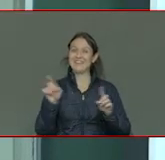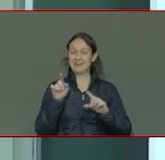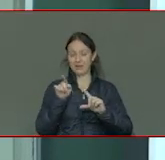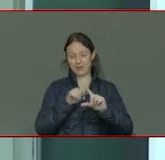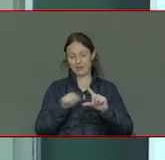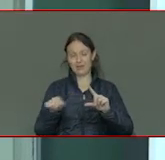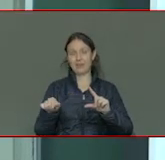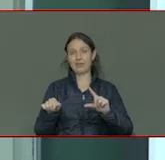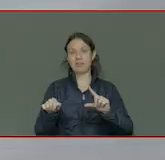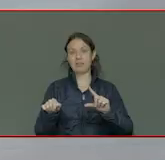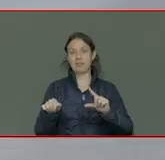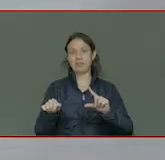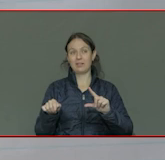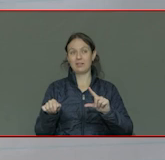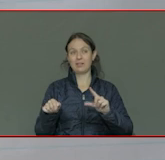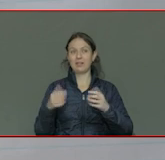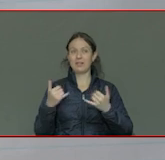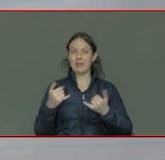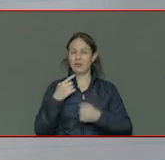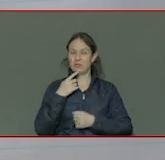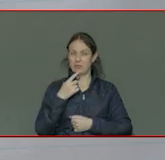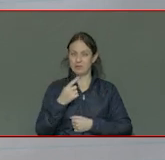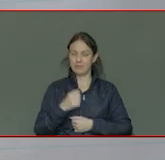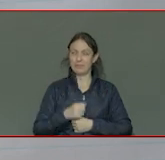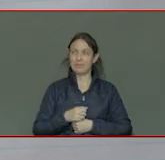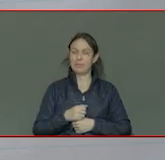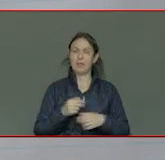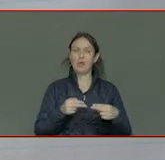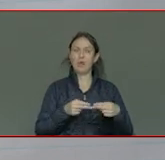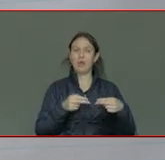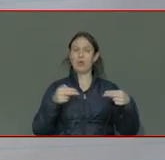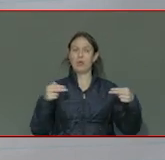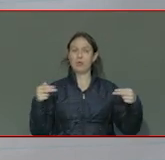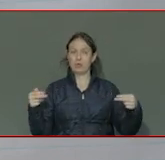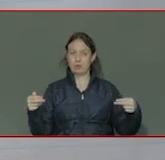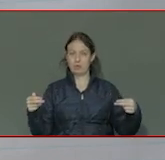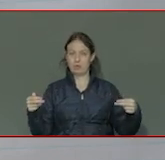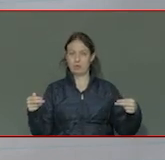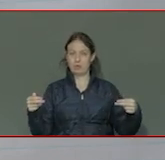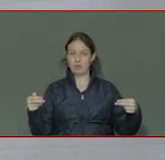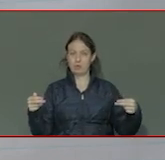So I will tell now the horizontal